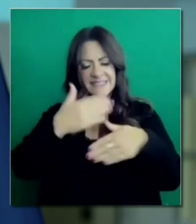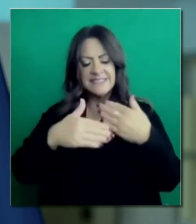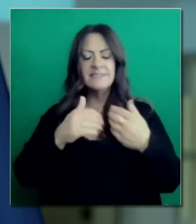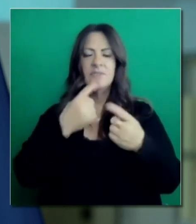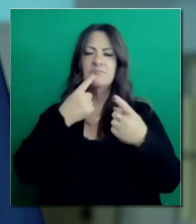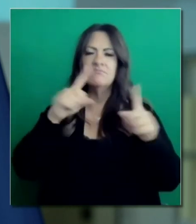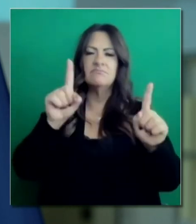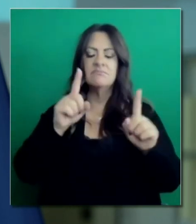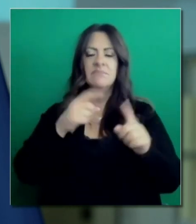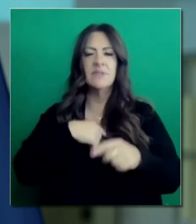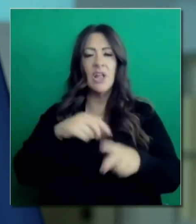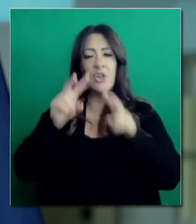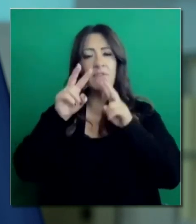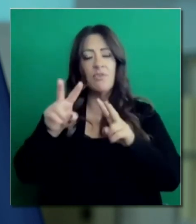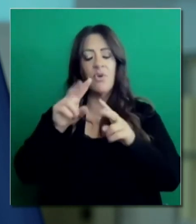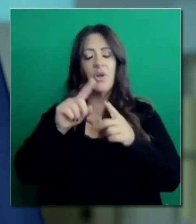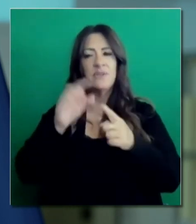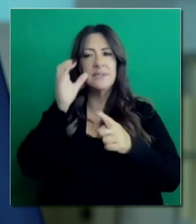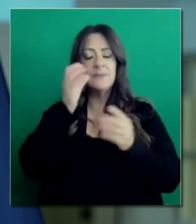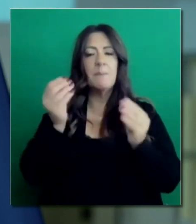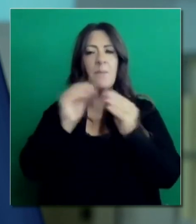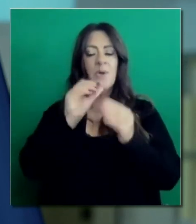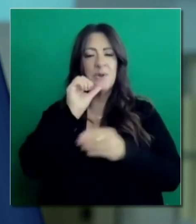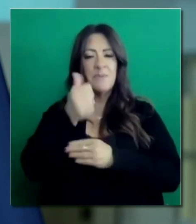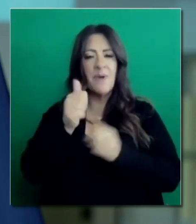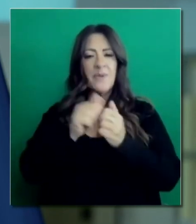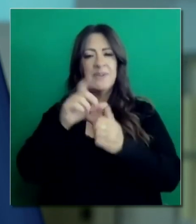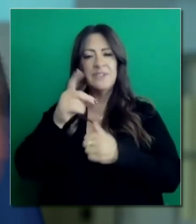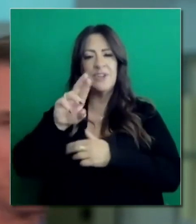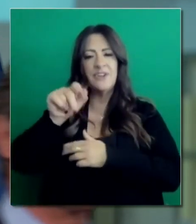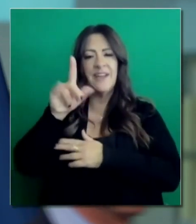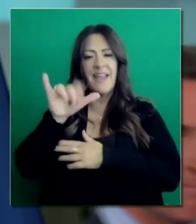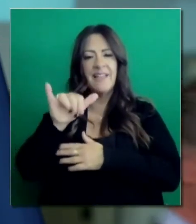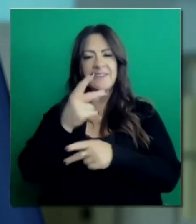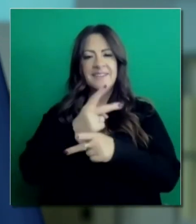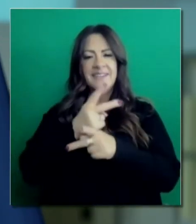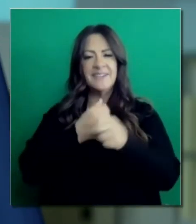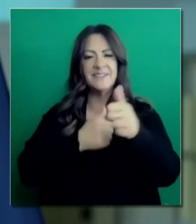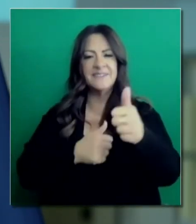him tomorrow, as I hope all of you do as well. Take care, everybody.